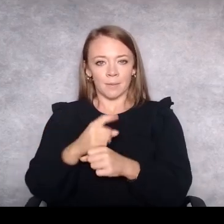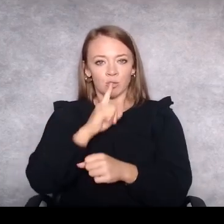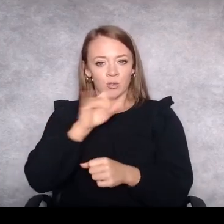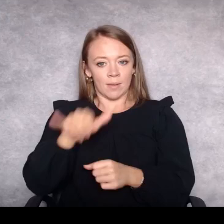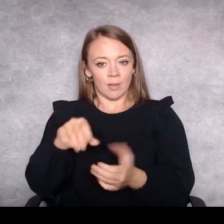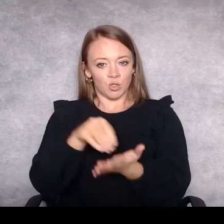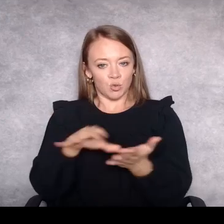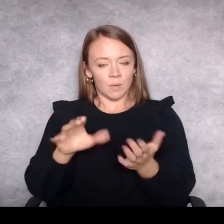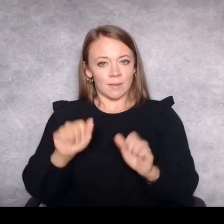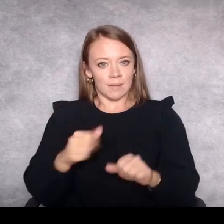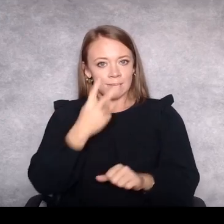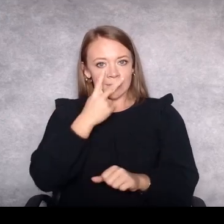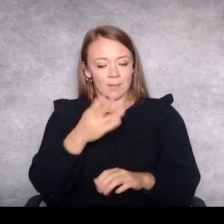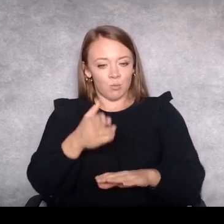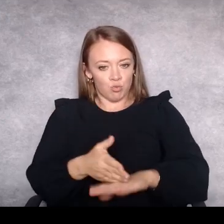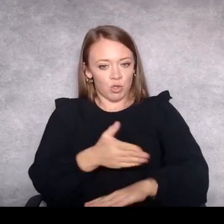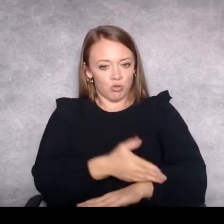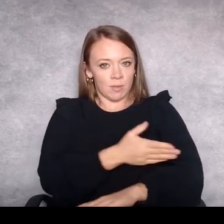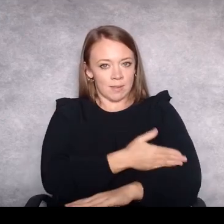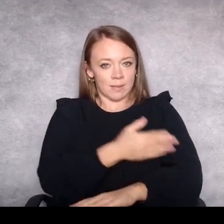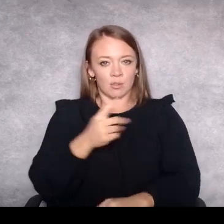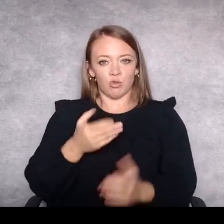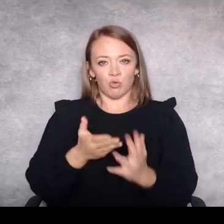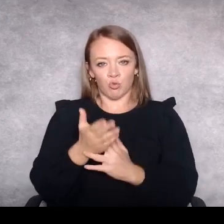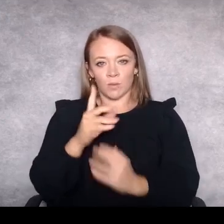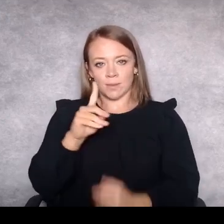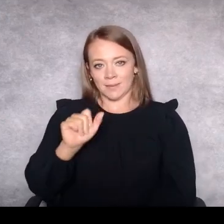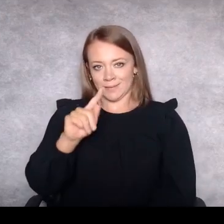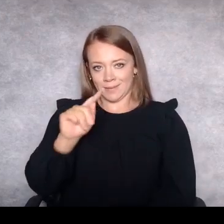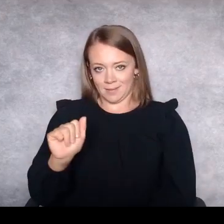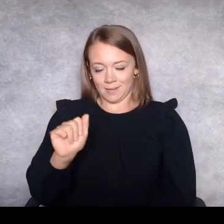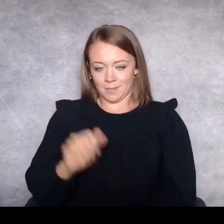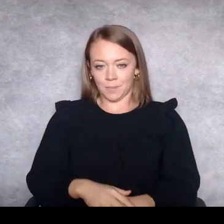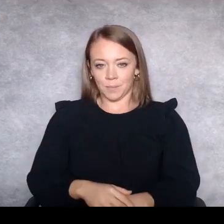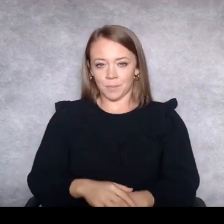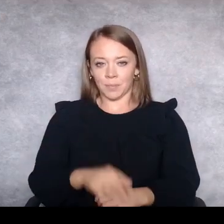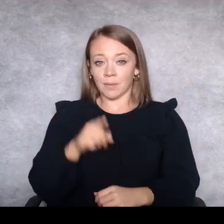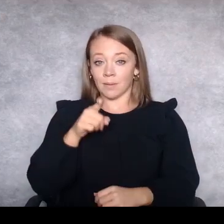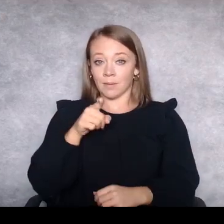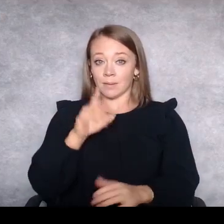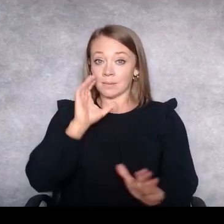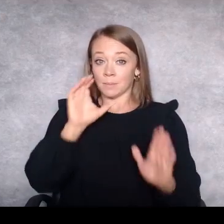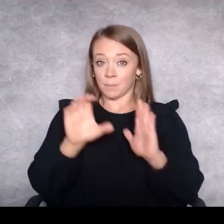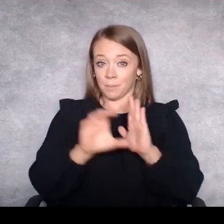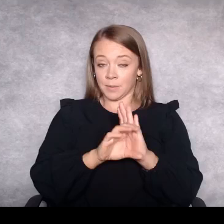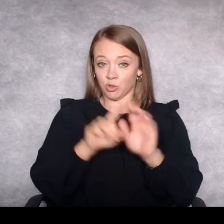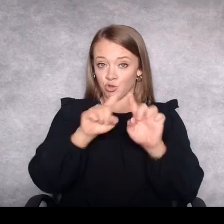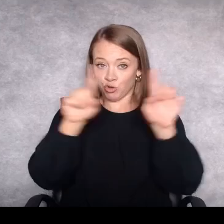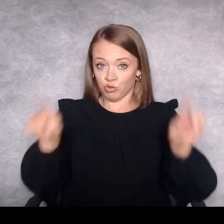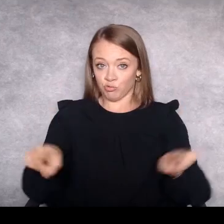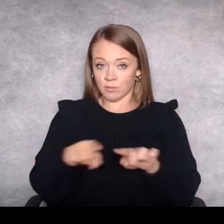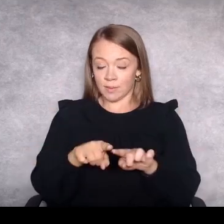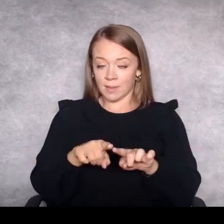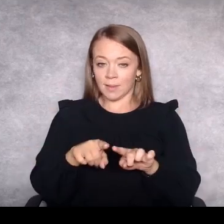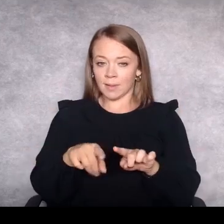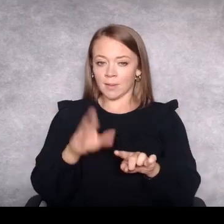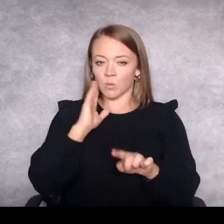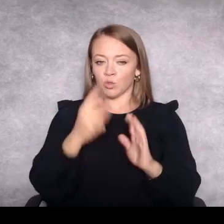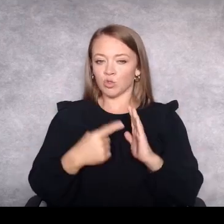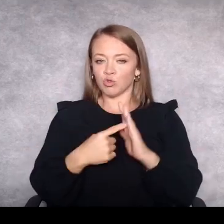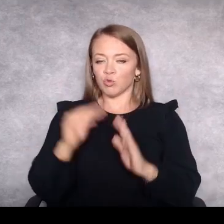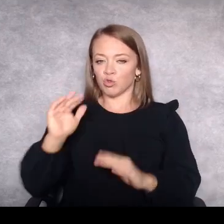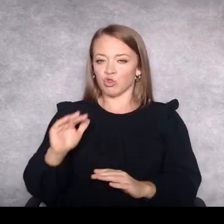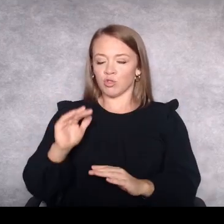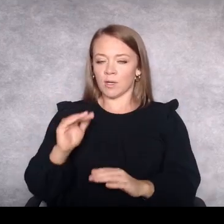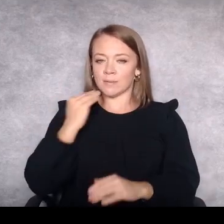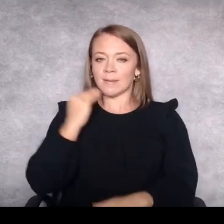in order for there to be progress documented and seen through the data. This puzzle piece graphic on the screen is an outline of a